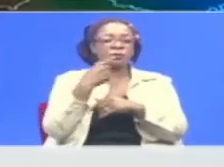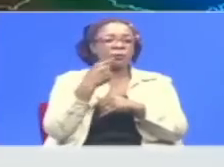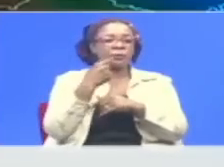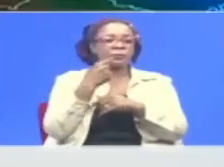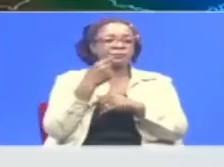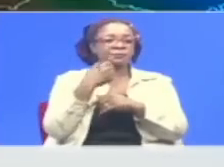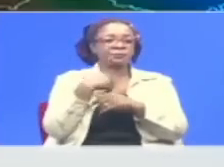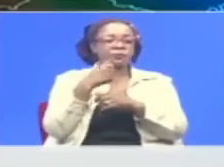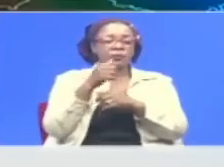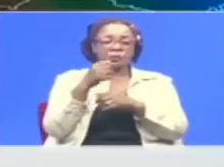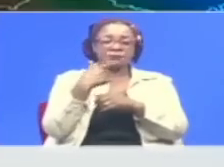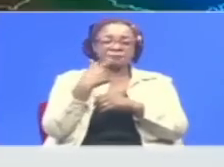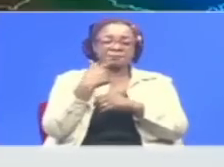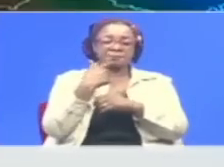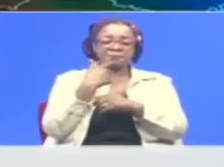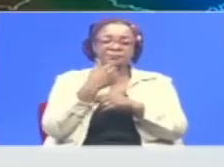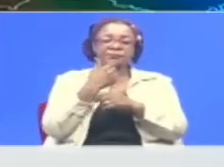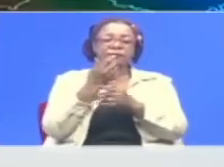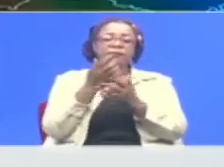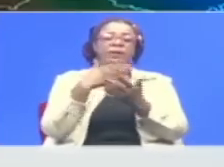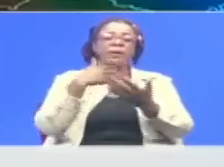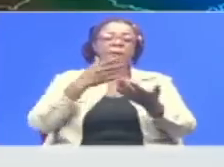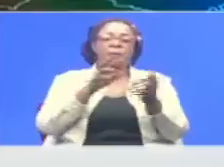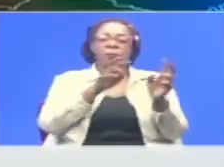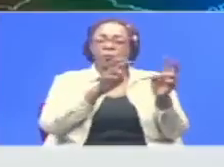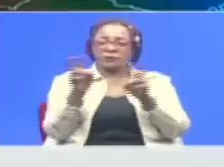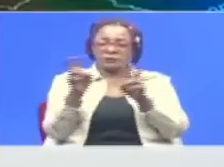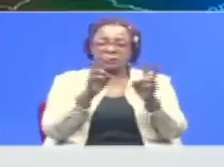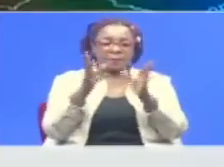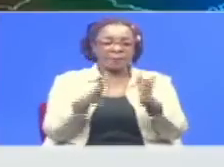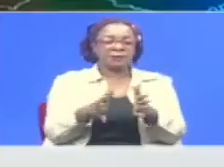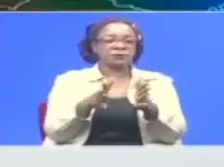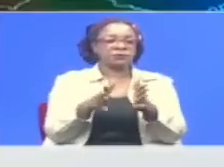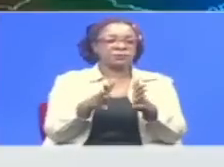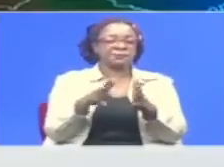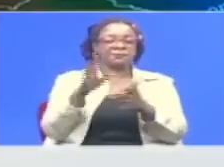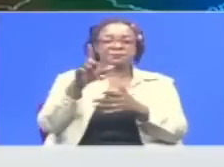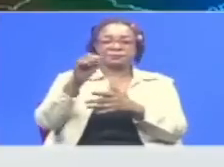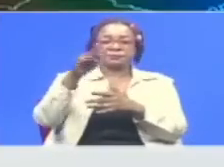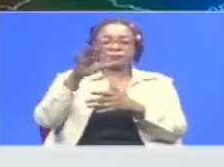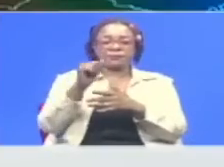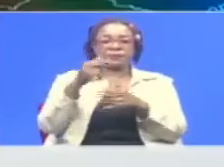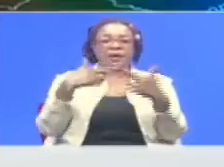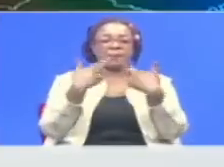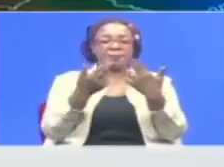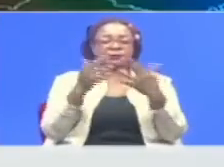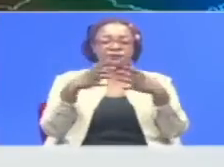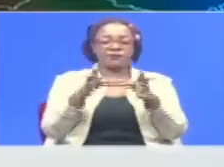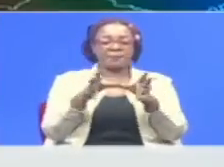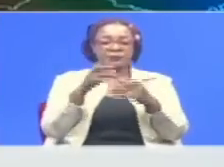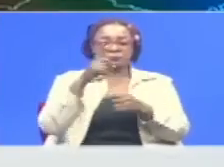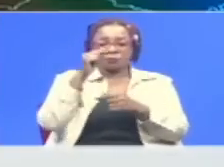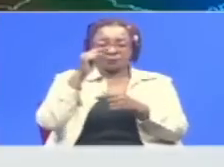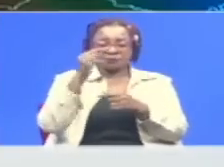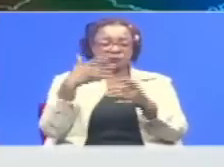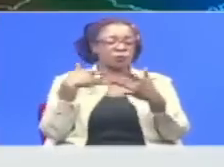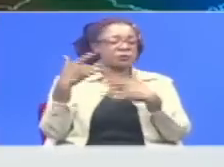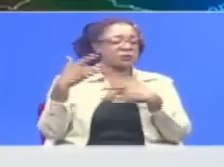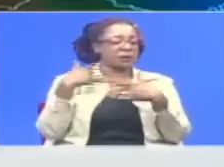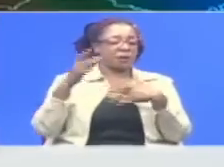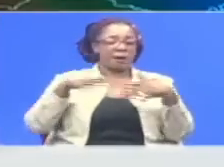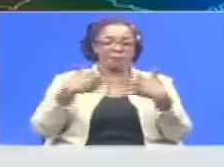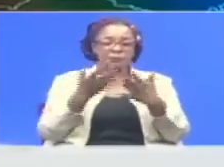a wanted person arrival in the country. However, as Leila Mohammed reports, his family in Mombasa is concerned about